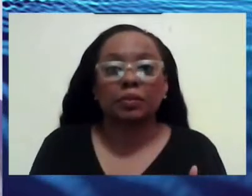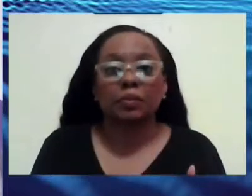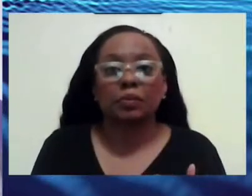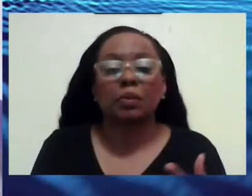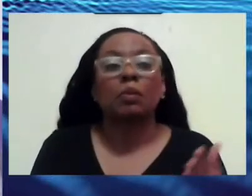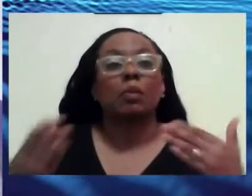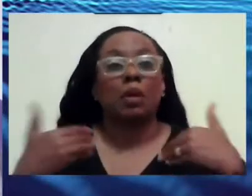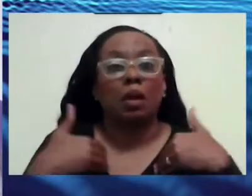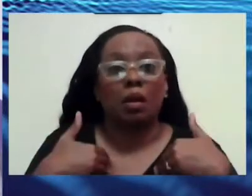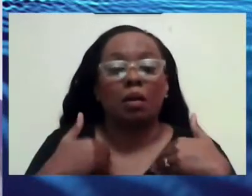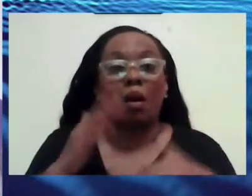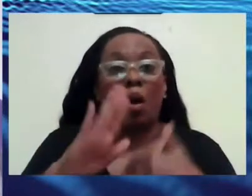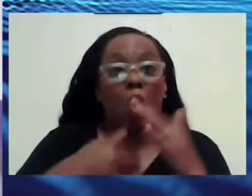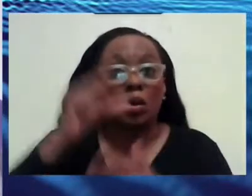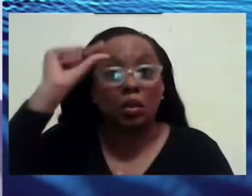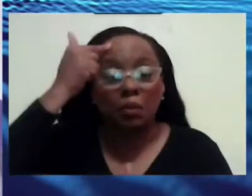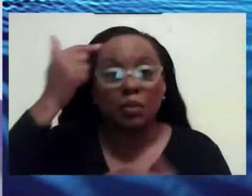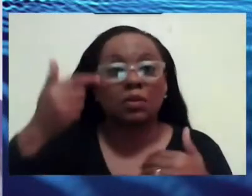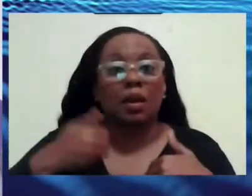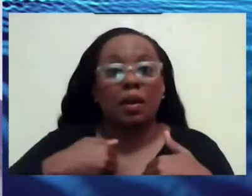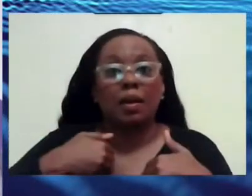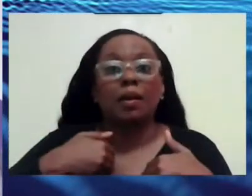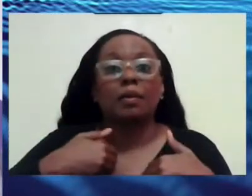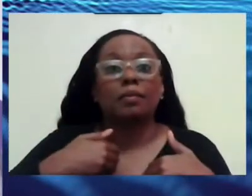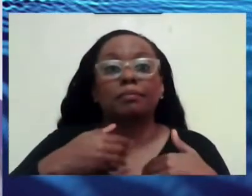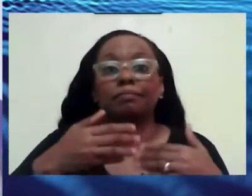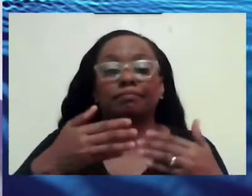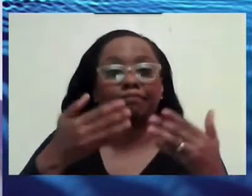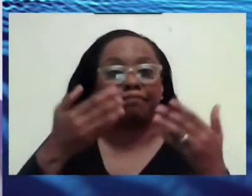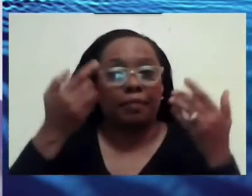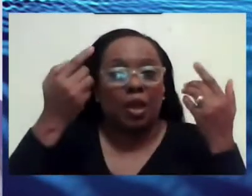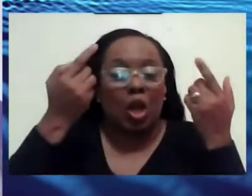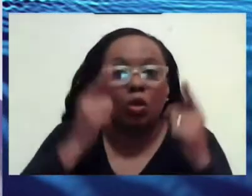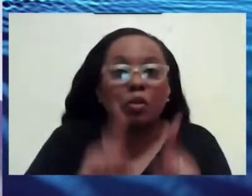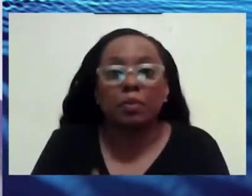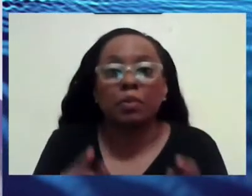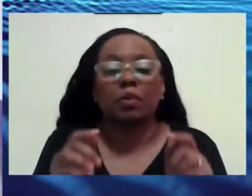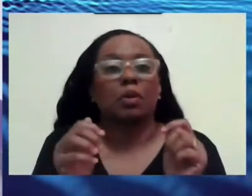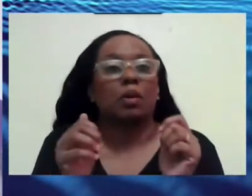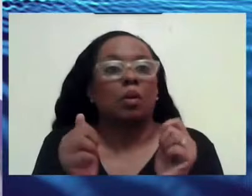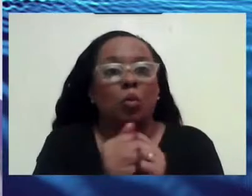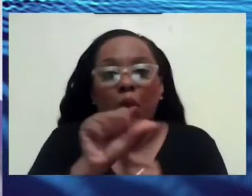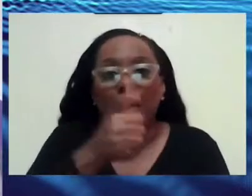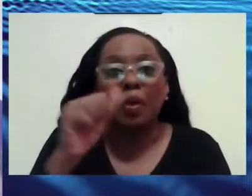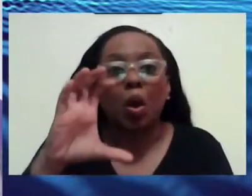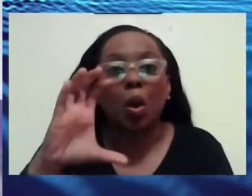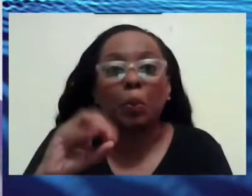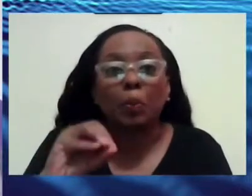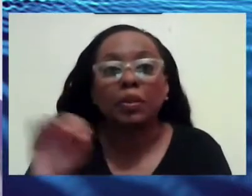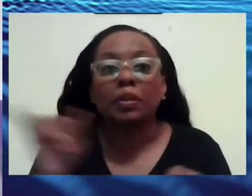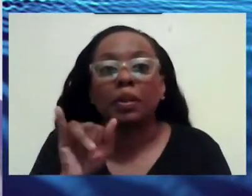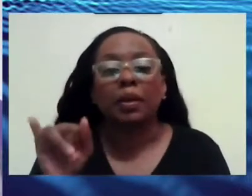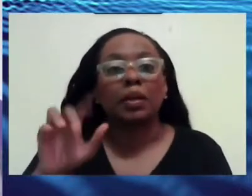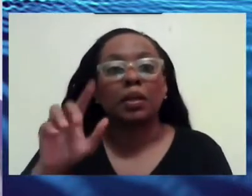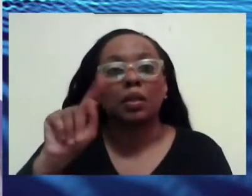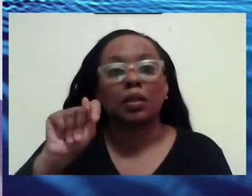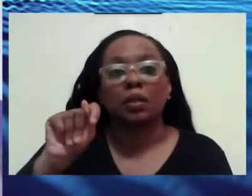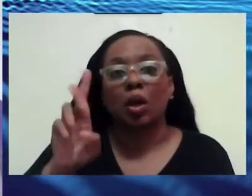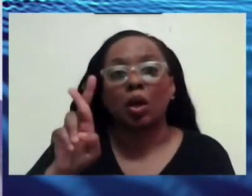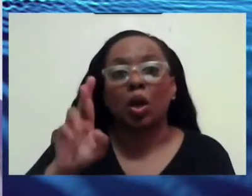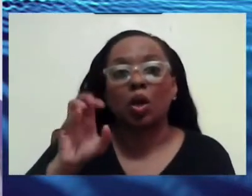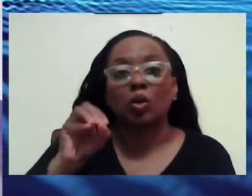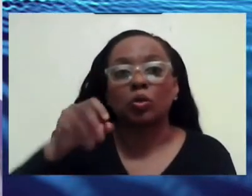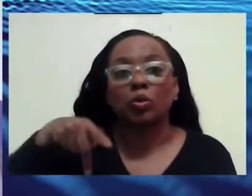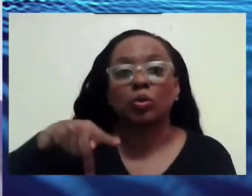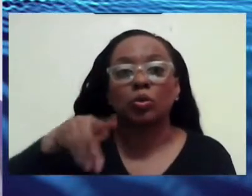memorandum of understanding with different companies, including Tropical Shipping, and we're facilitating the movements, the logistics of the